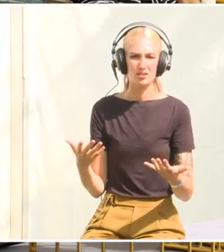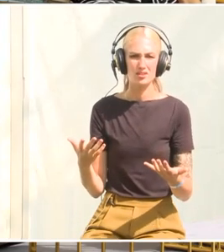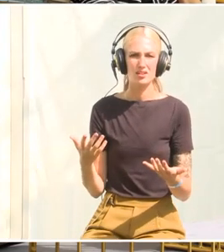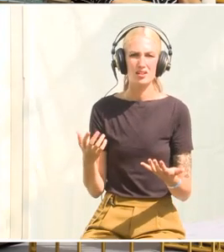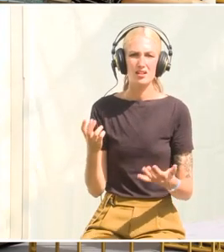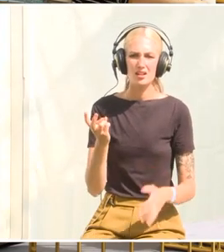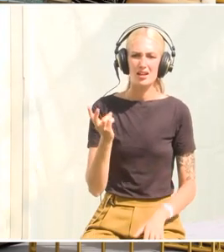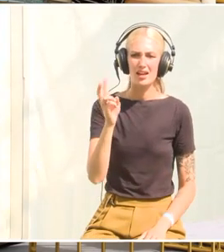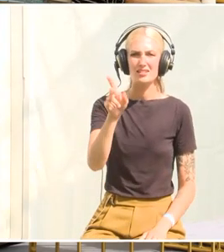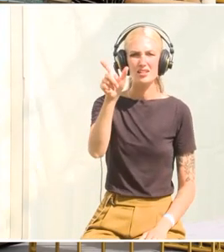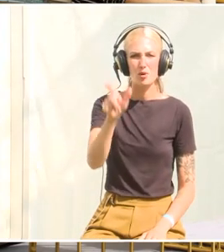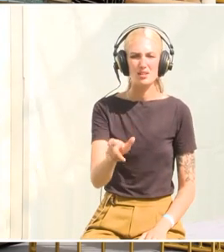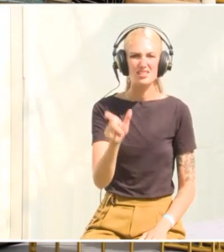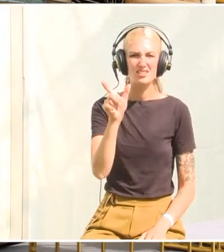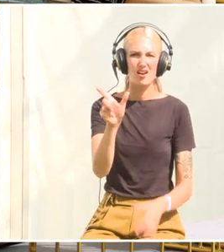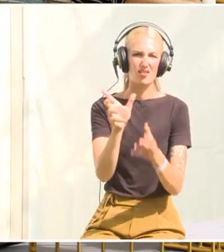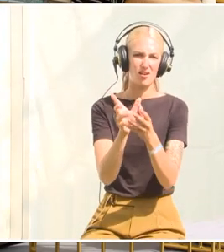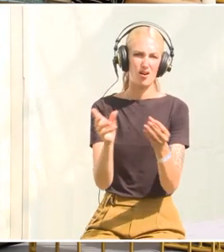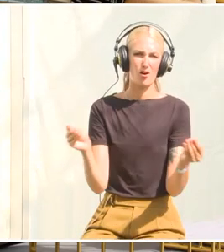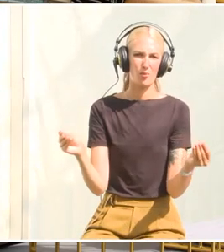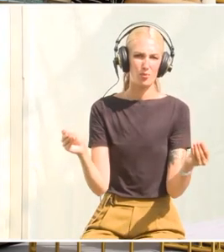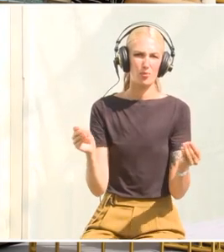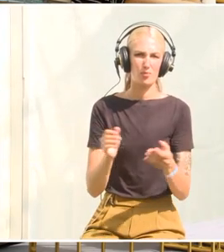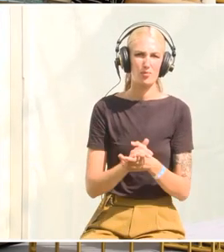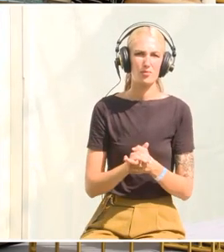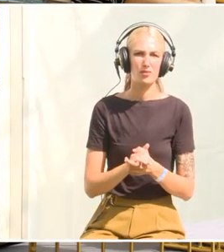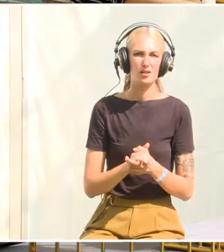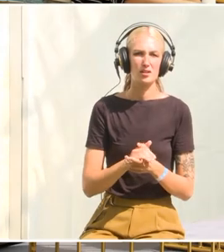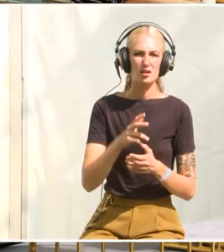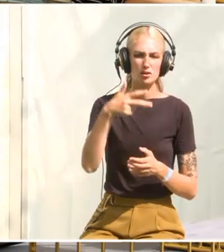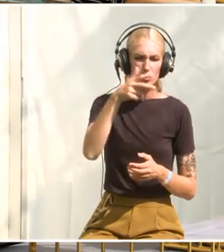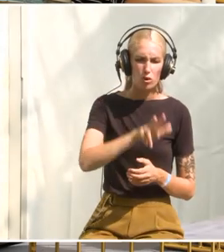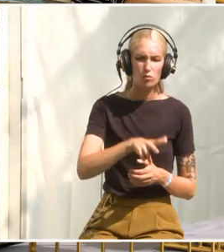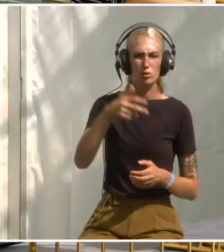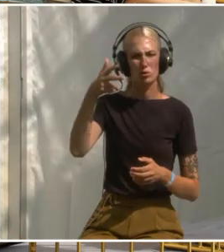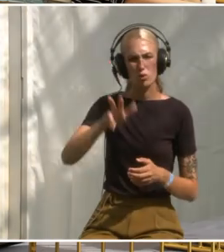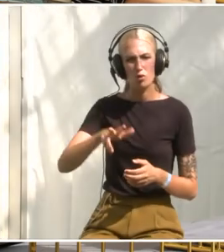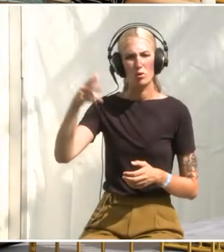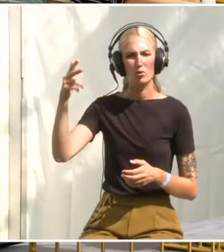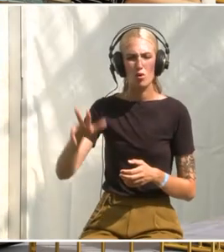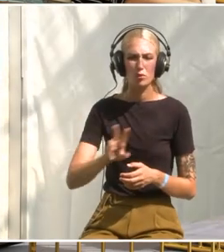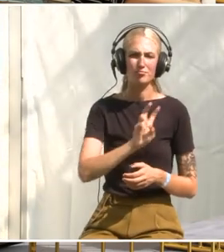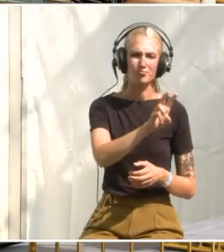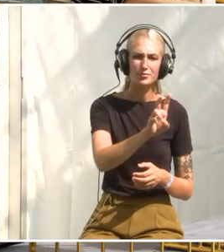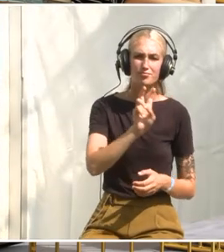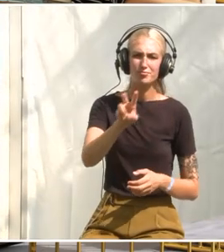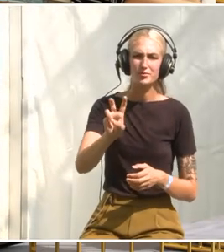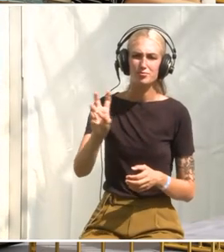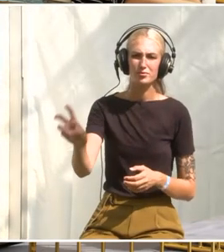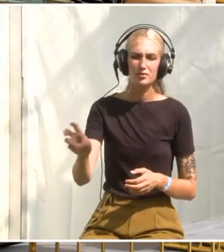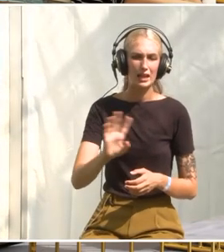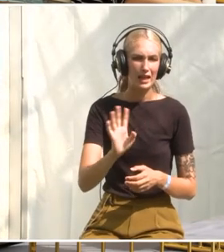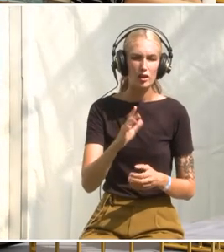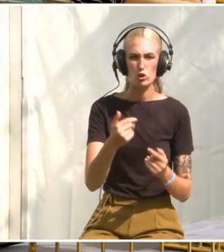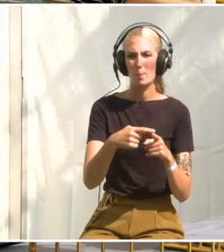is downplayed. So rather than moving every 3 months, every 4 months, it's a bit longer periods.